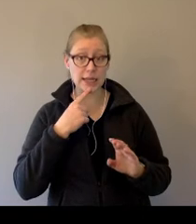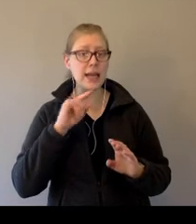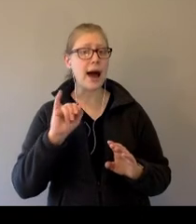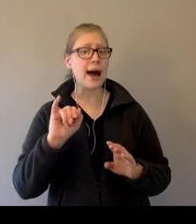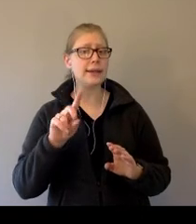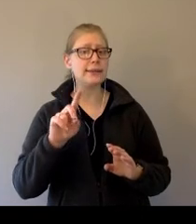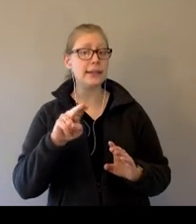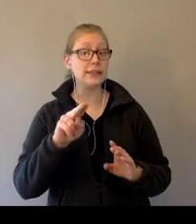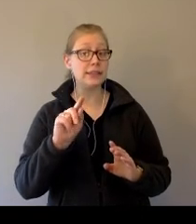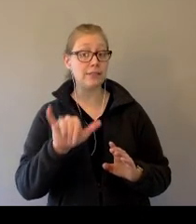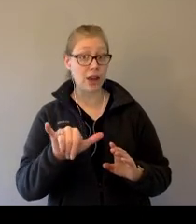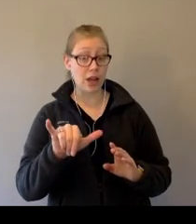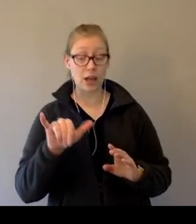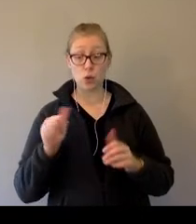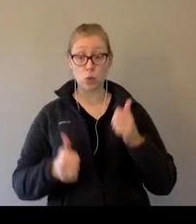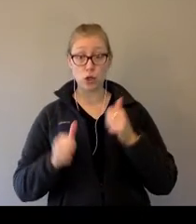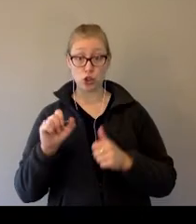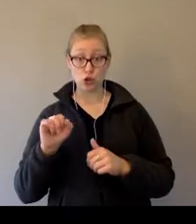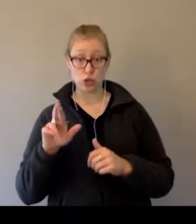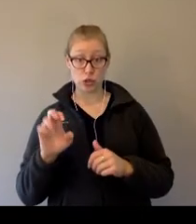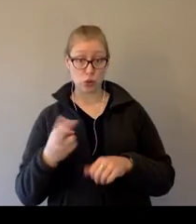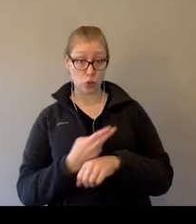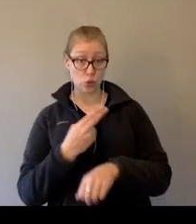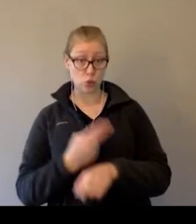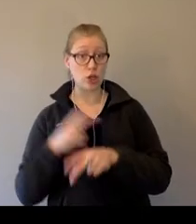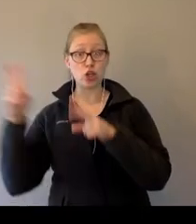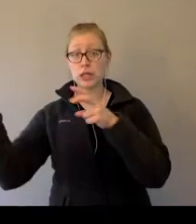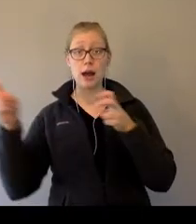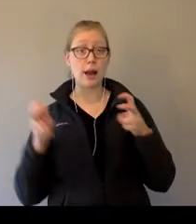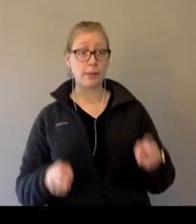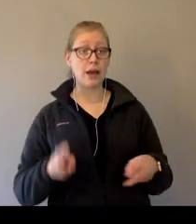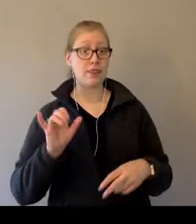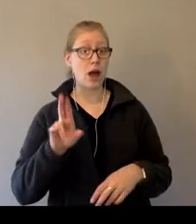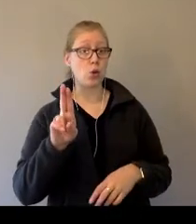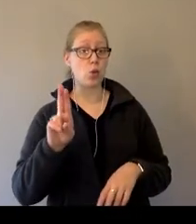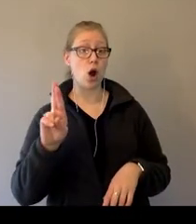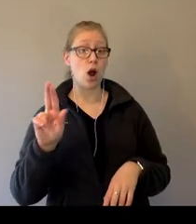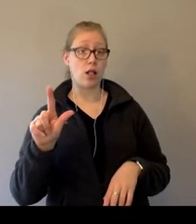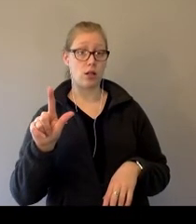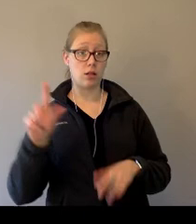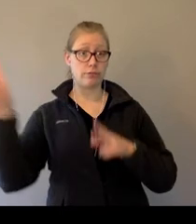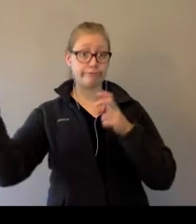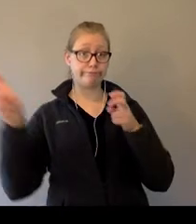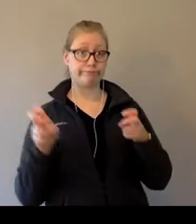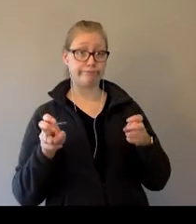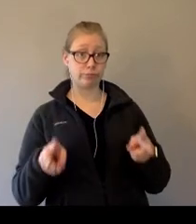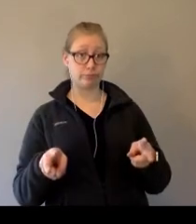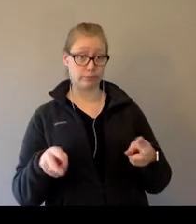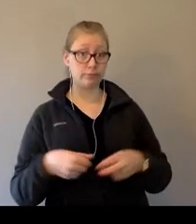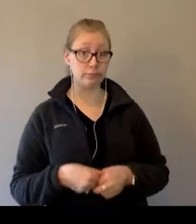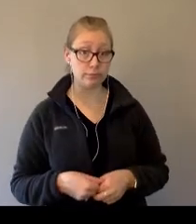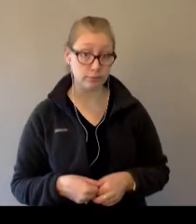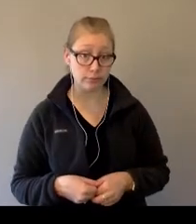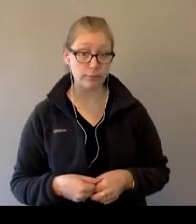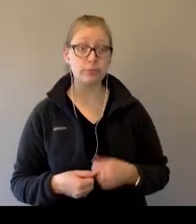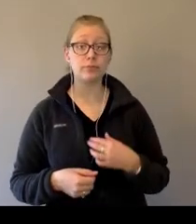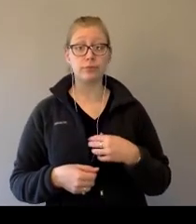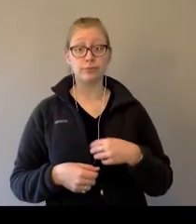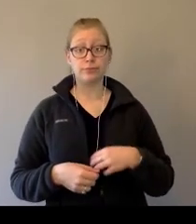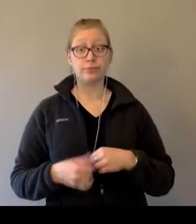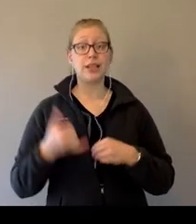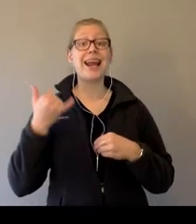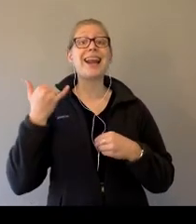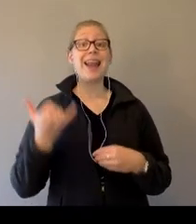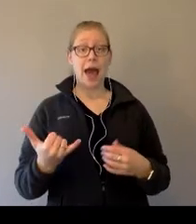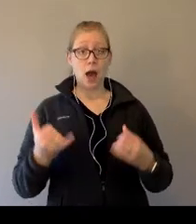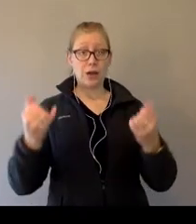and paste your URL that this quote came from right below. Now we